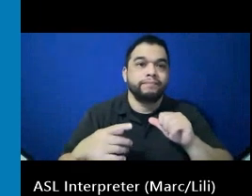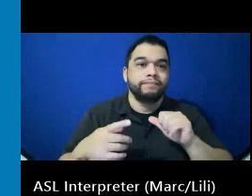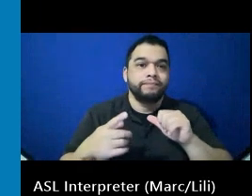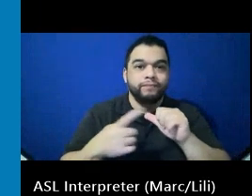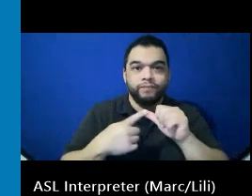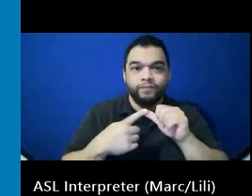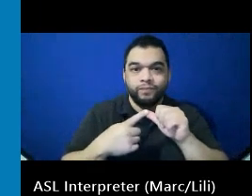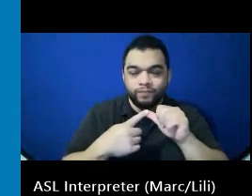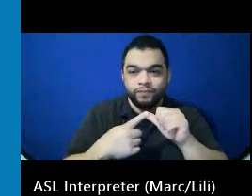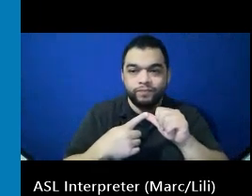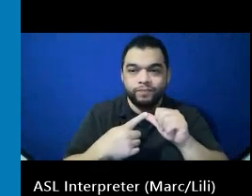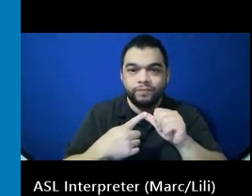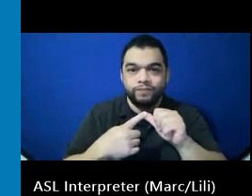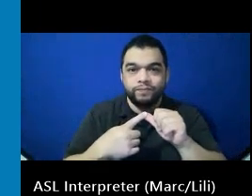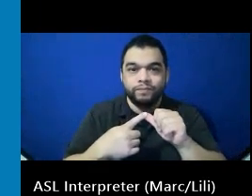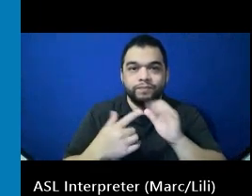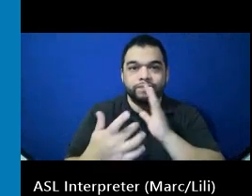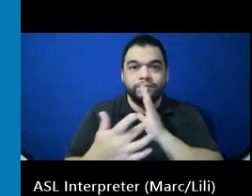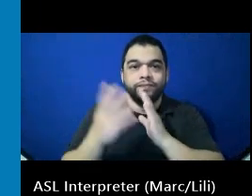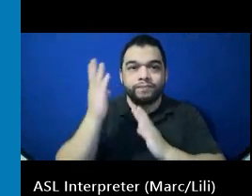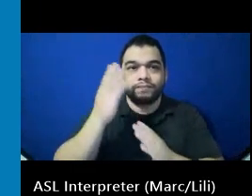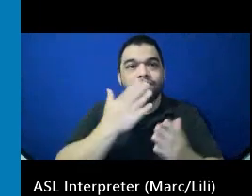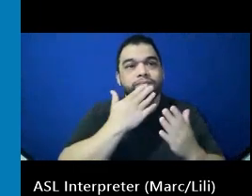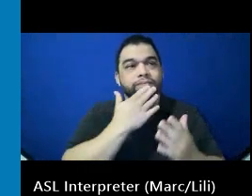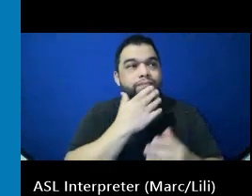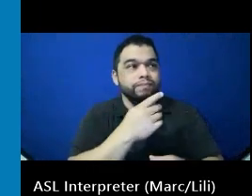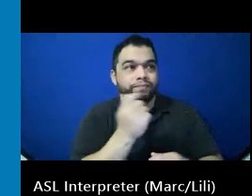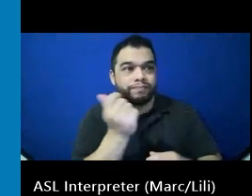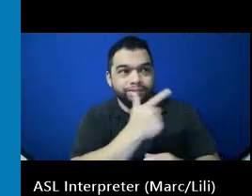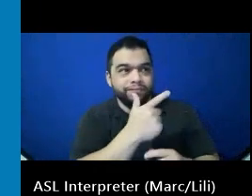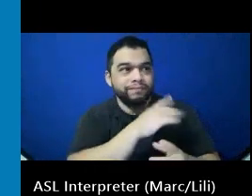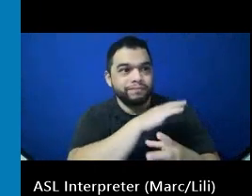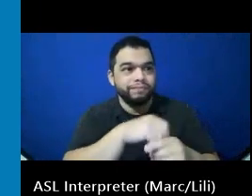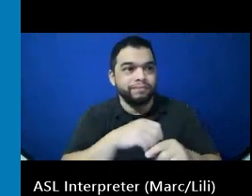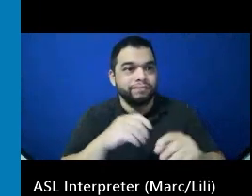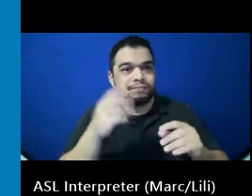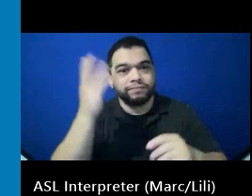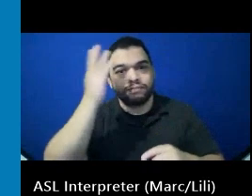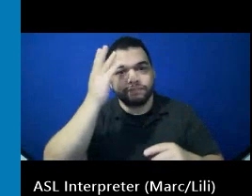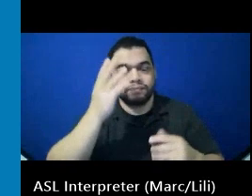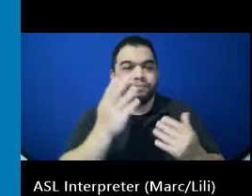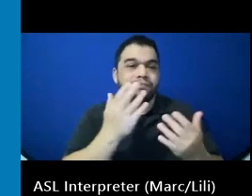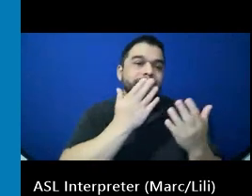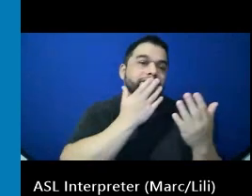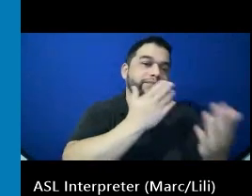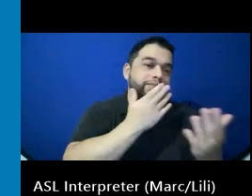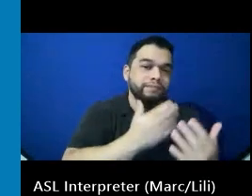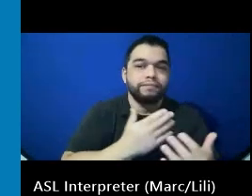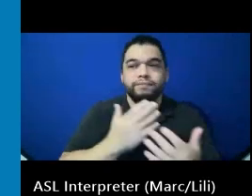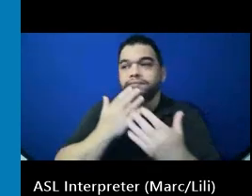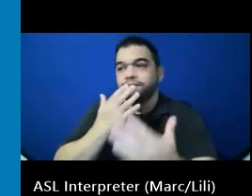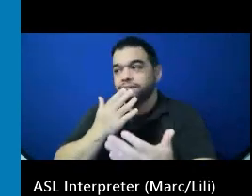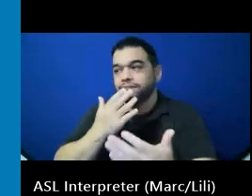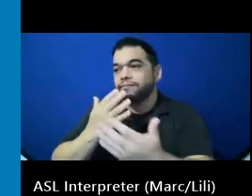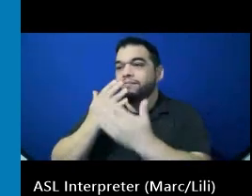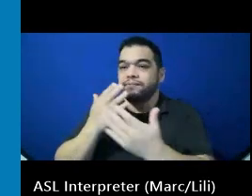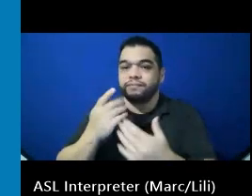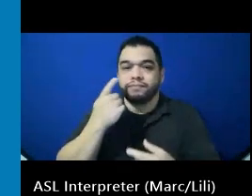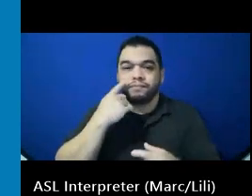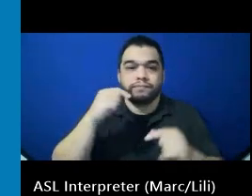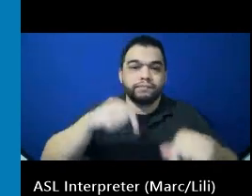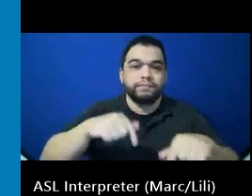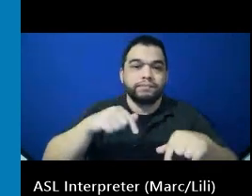any questions. Thank you, Viviana. Thank you, Bill. Thank you, Nora and Wanda. Although you're not here in person, but